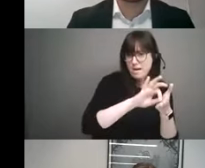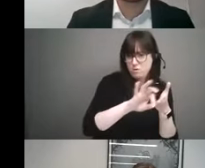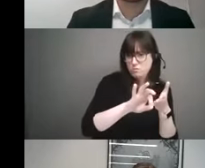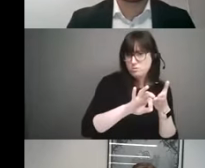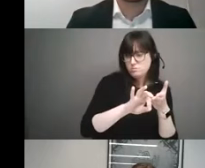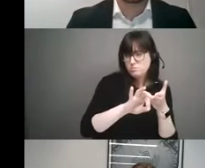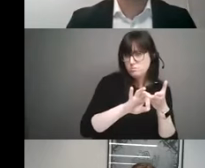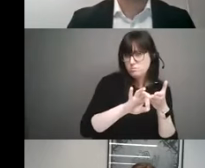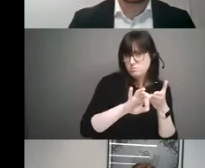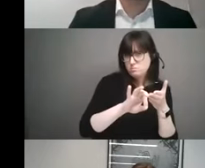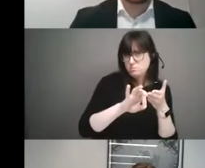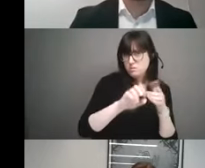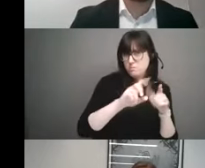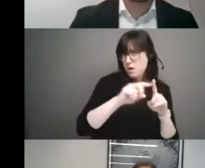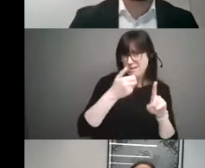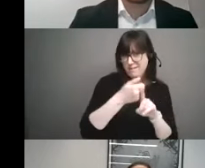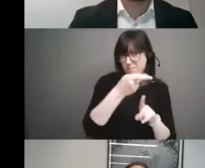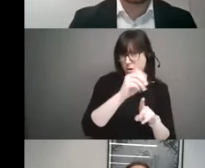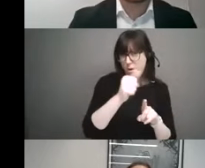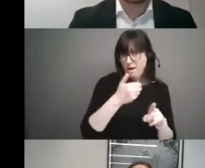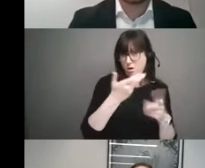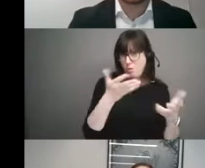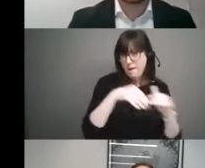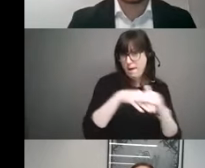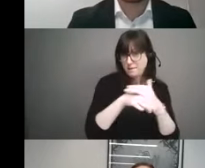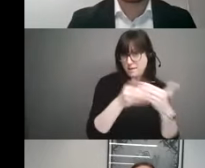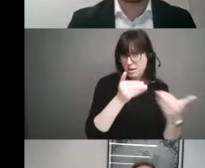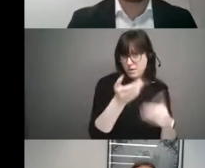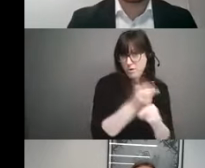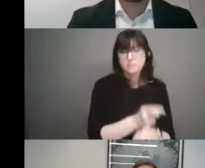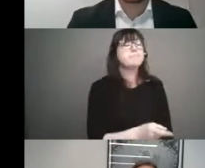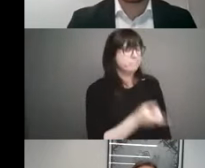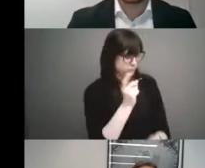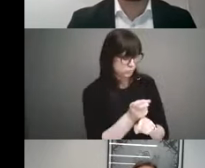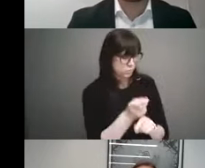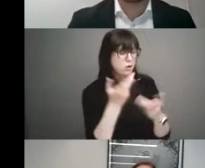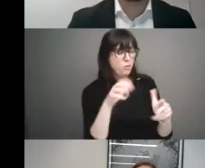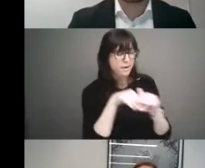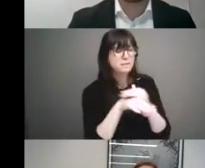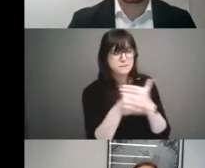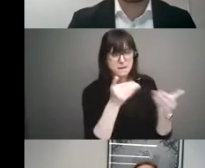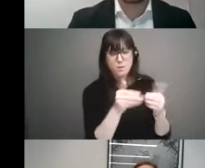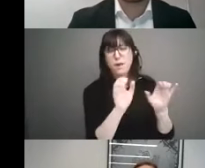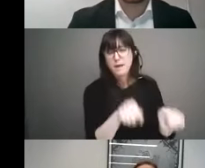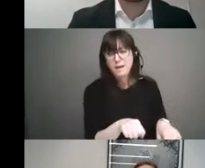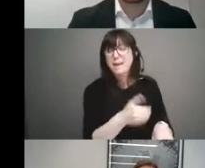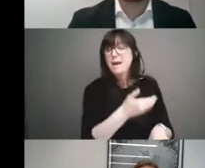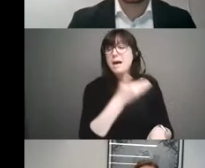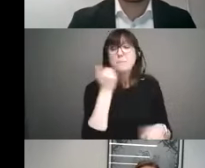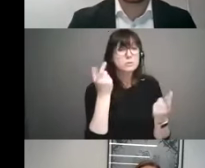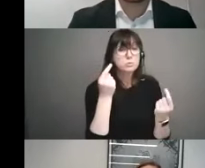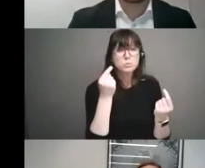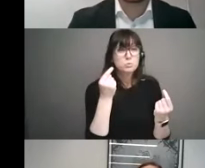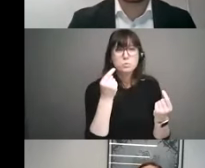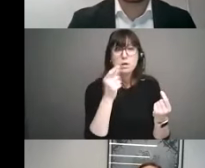they have access to it anyway. Right. They're the attorney, they have access to it anyway. They would best practices would not be